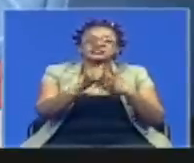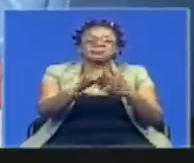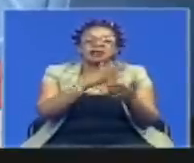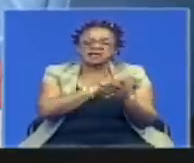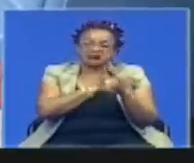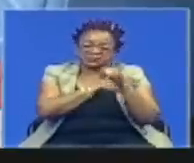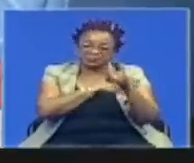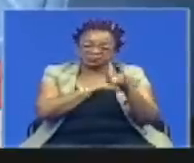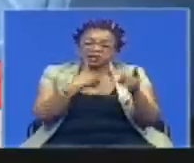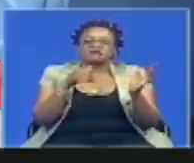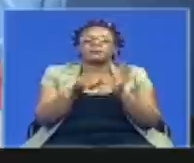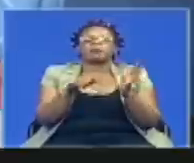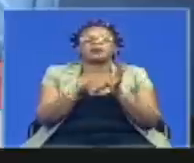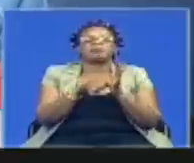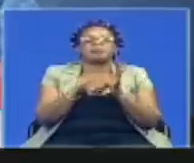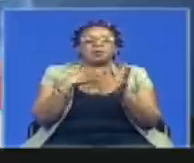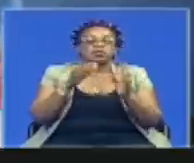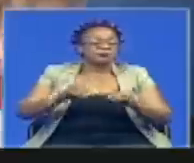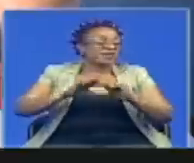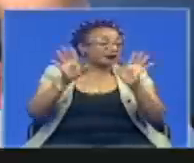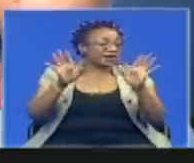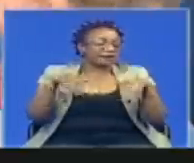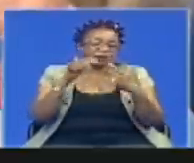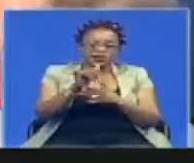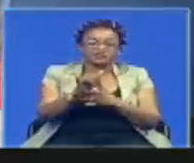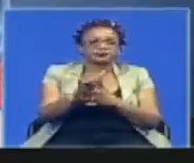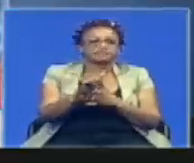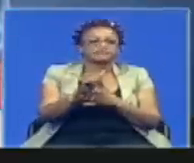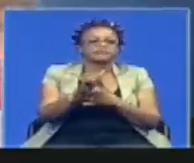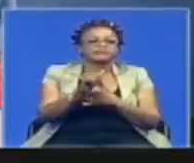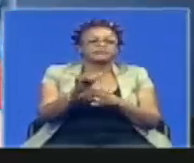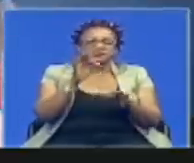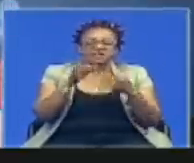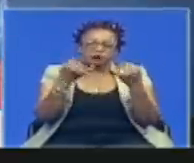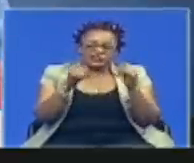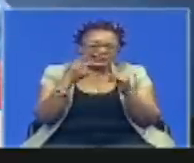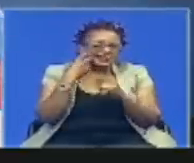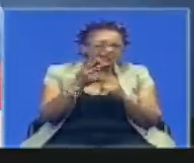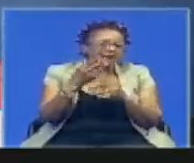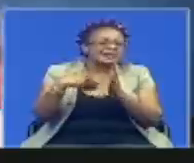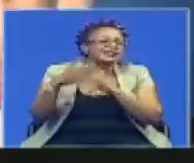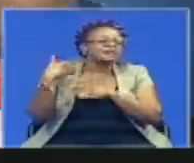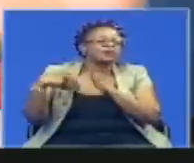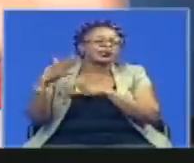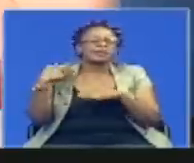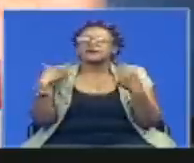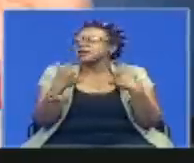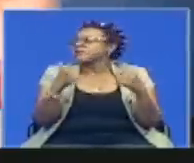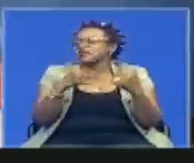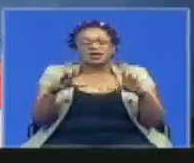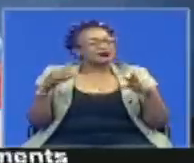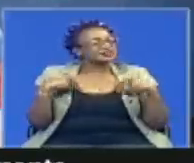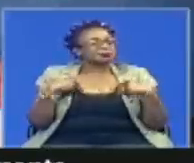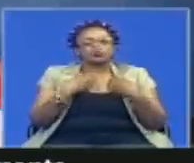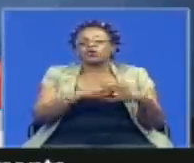problem. And I want to be clear about that. If you look at their history, they have never accepted any loss anywhere.